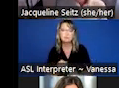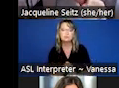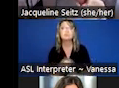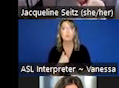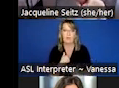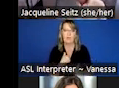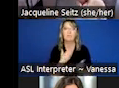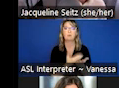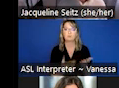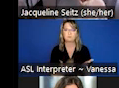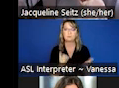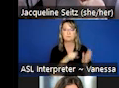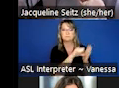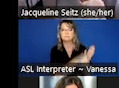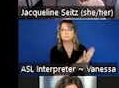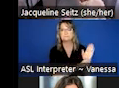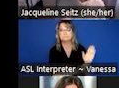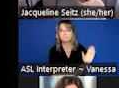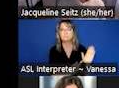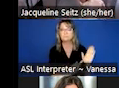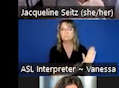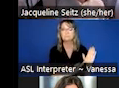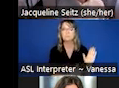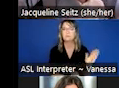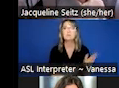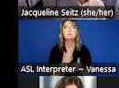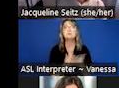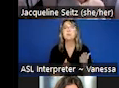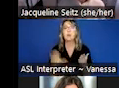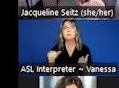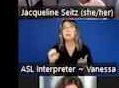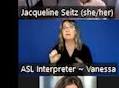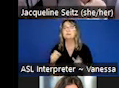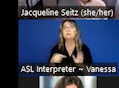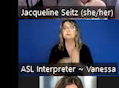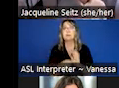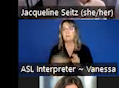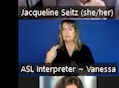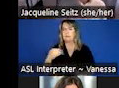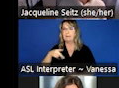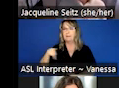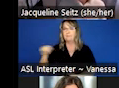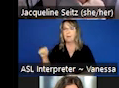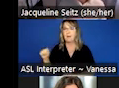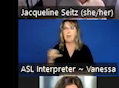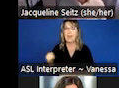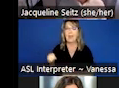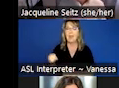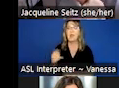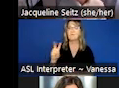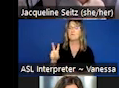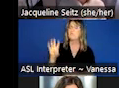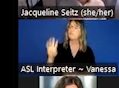that I want to highlight about like some case examples of how HIPAA and 42 CFR Part 2 may